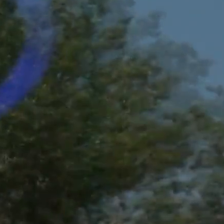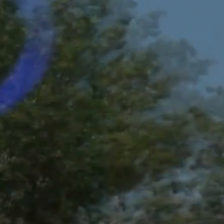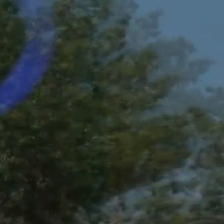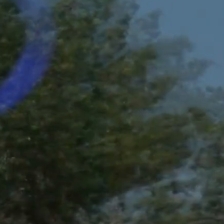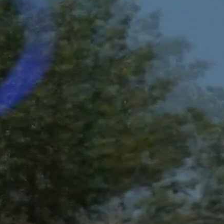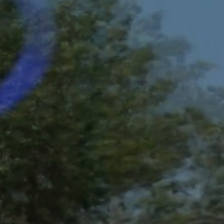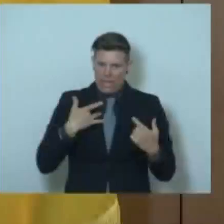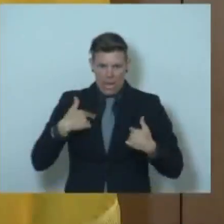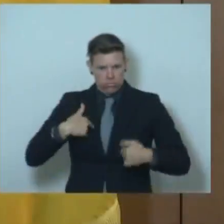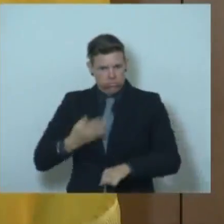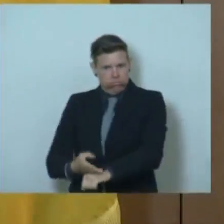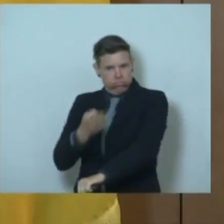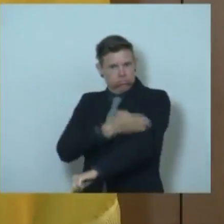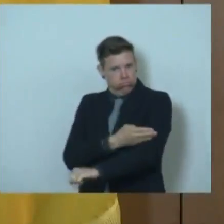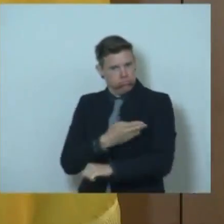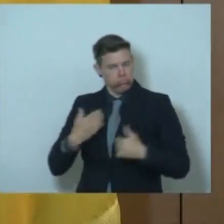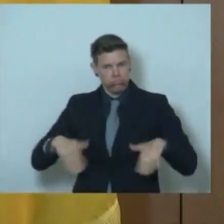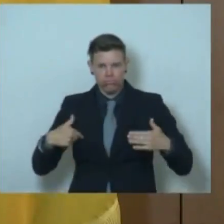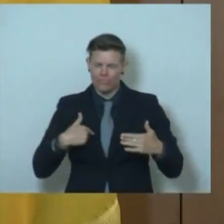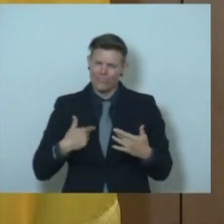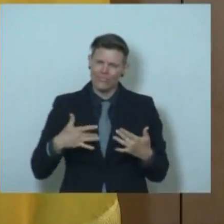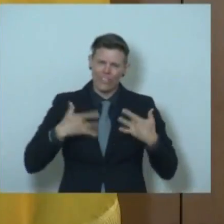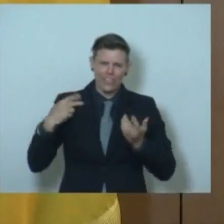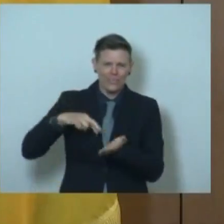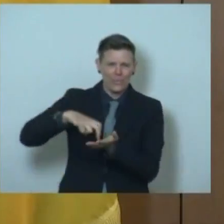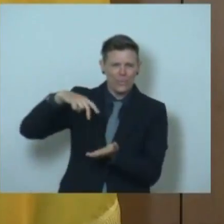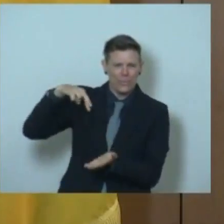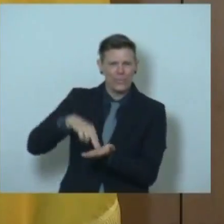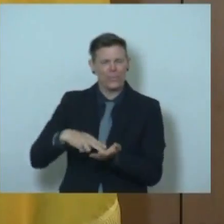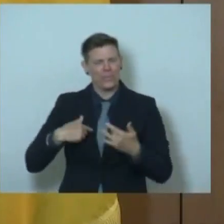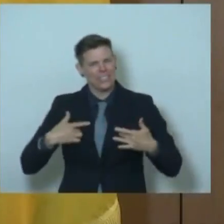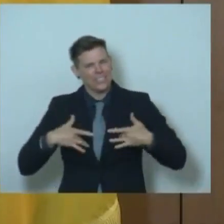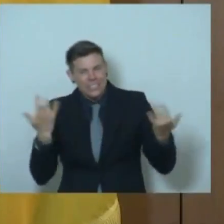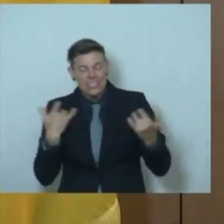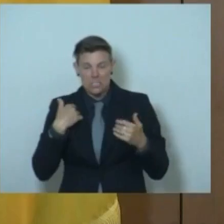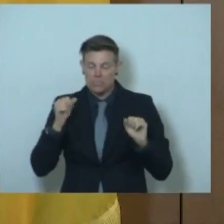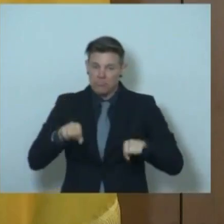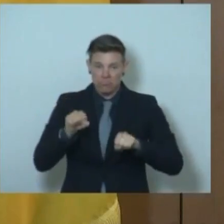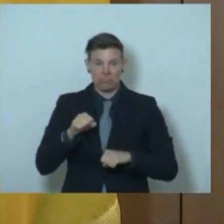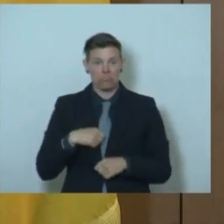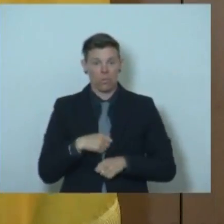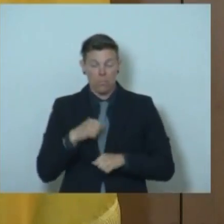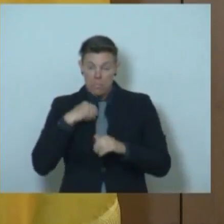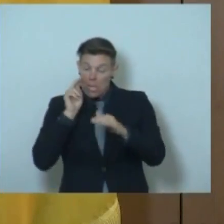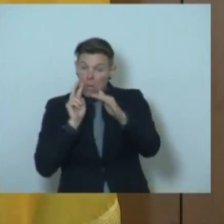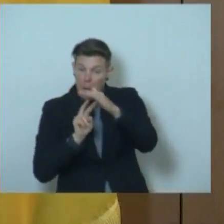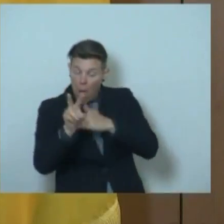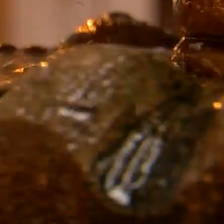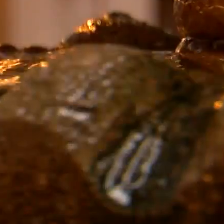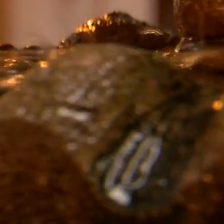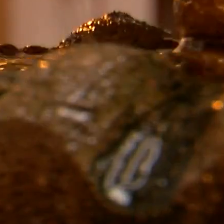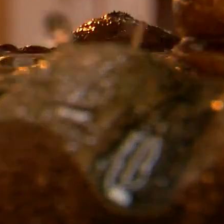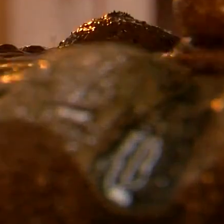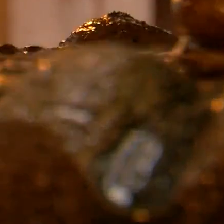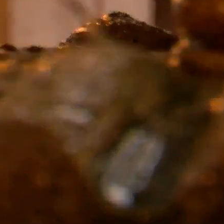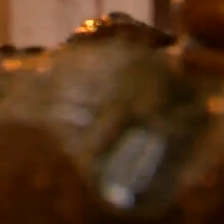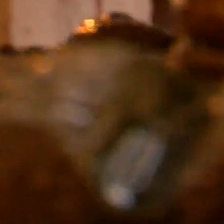reopening more. We're just exactly where we said we'd be if we followed these efforts. have, we are.